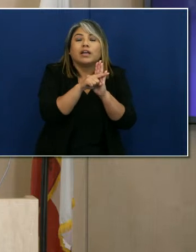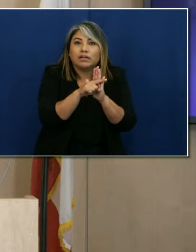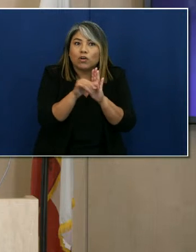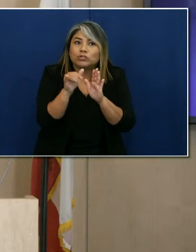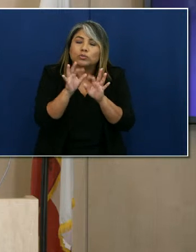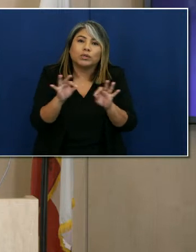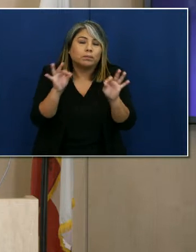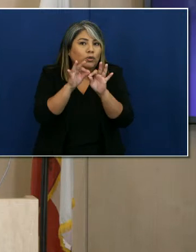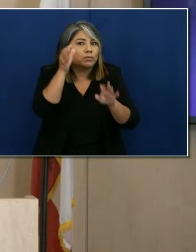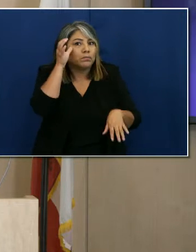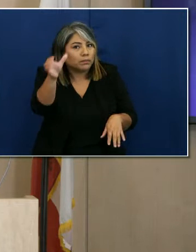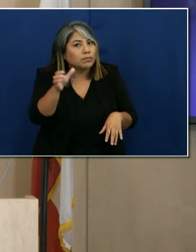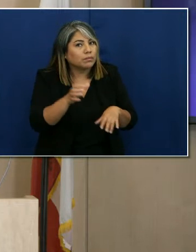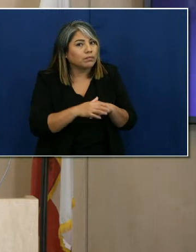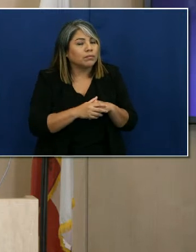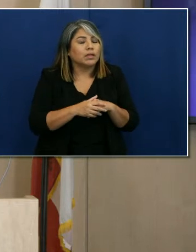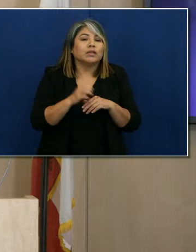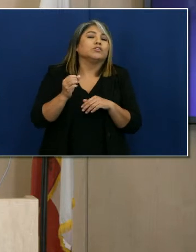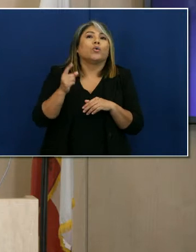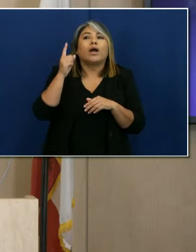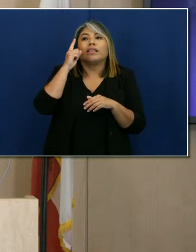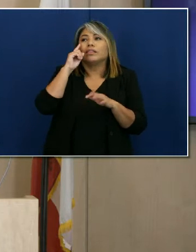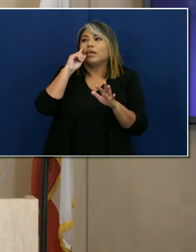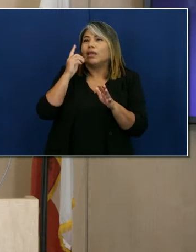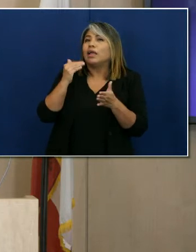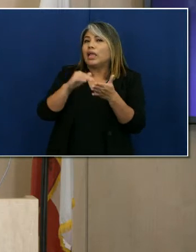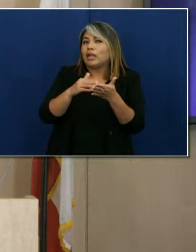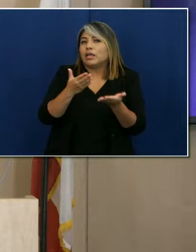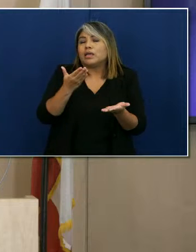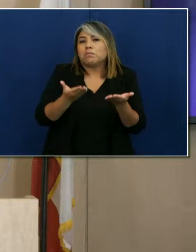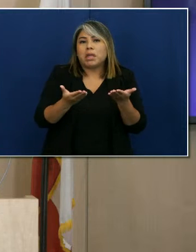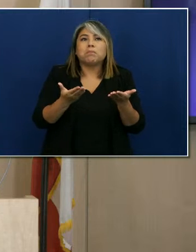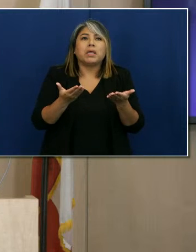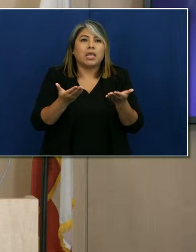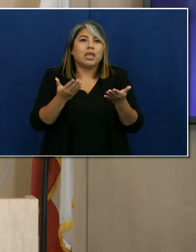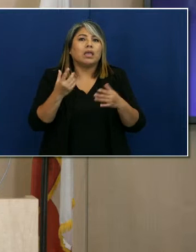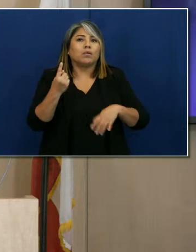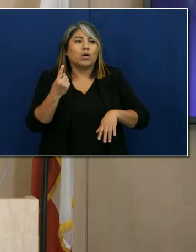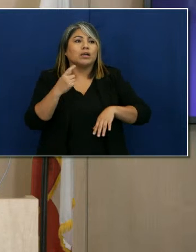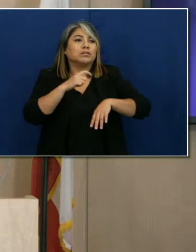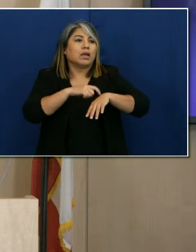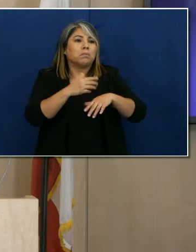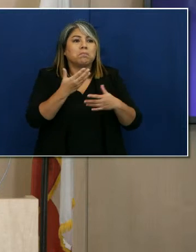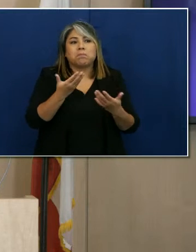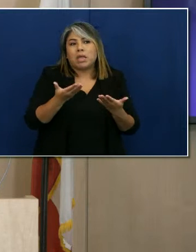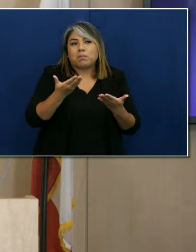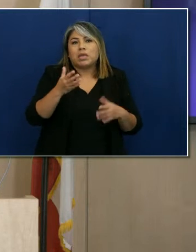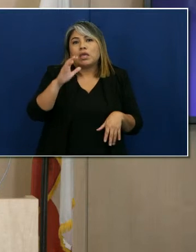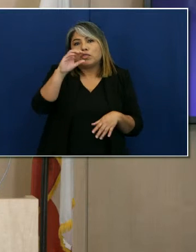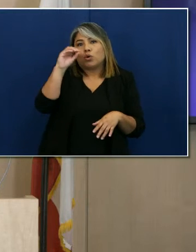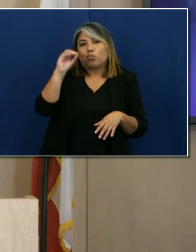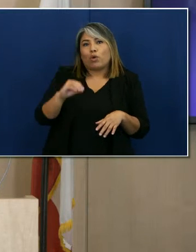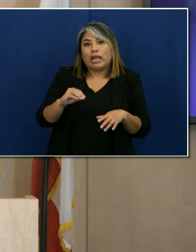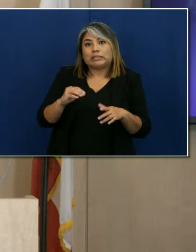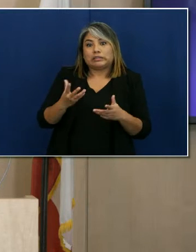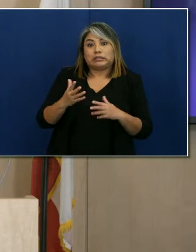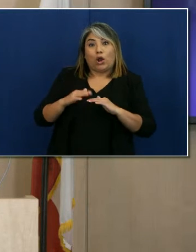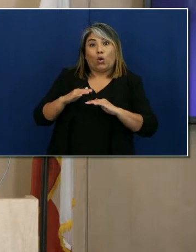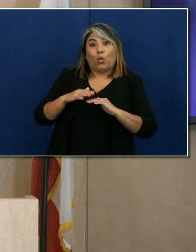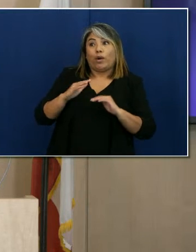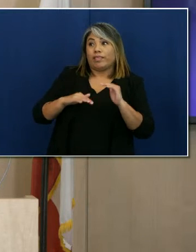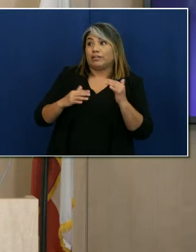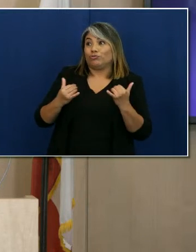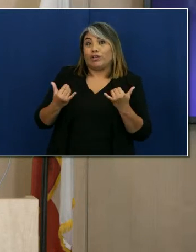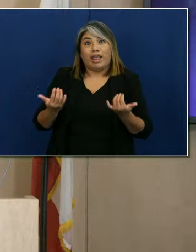concept also. So I think, again, there may be a time when the rates are much lower than they are